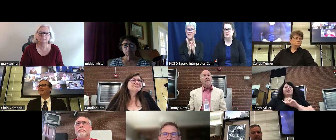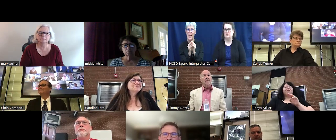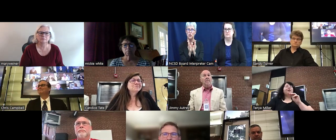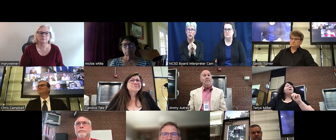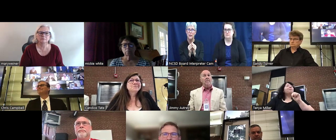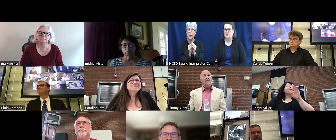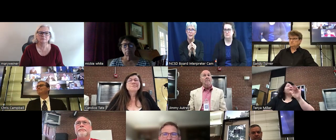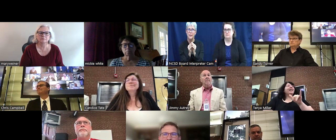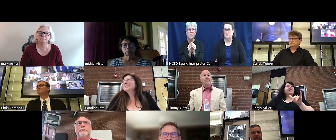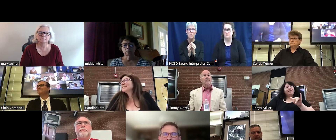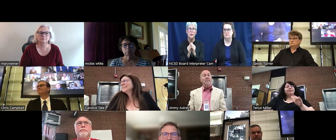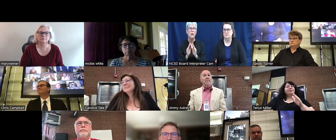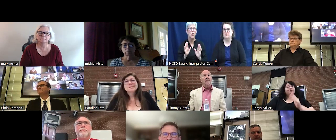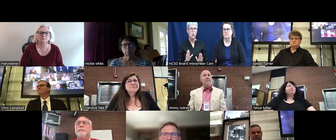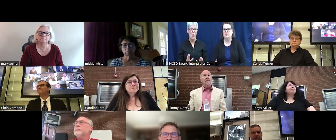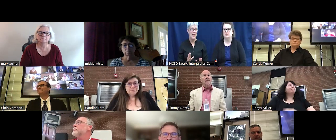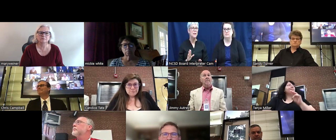asking it. Mary?